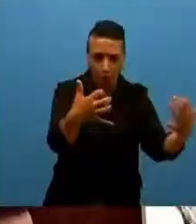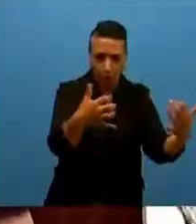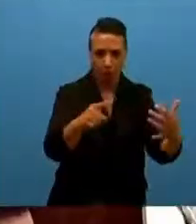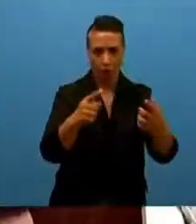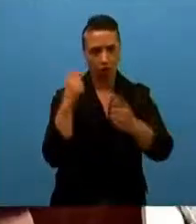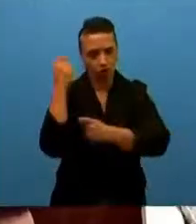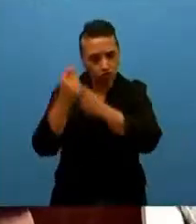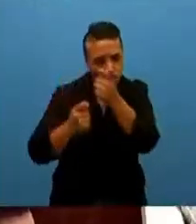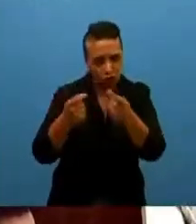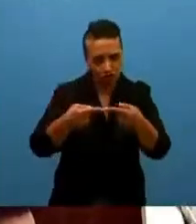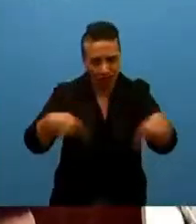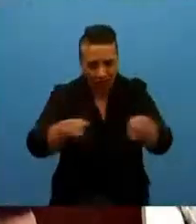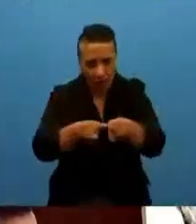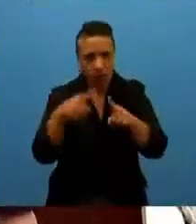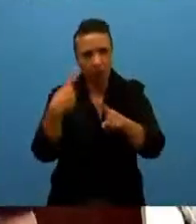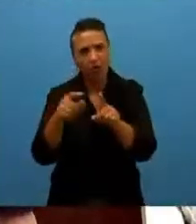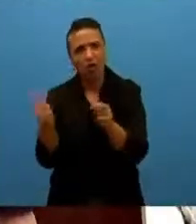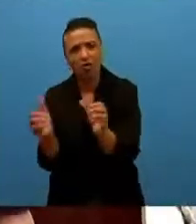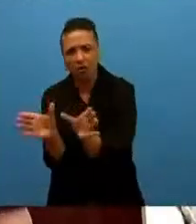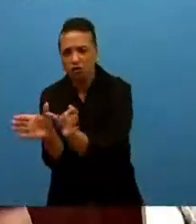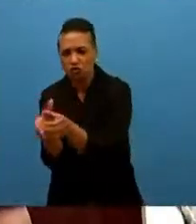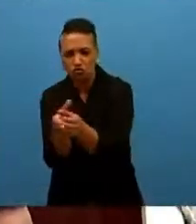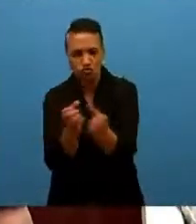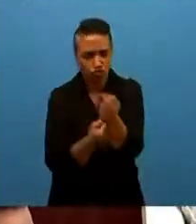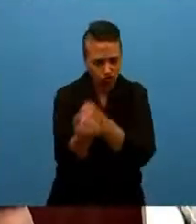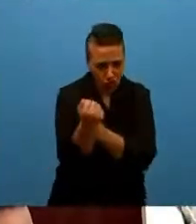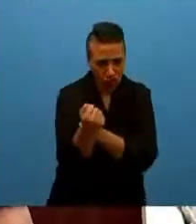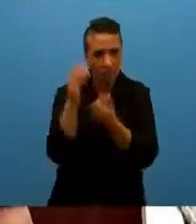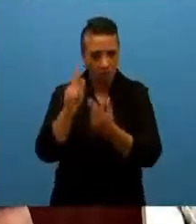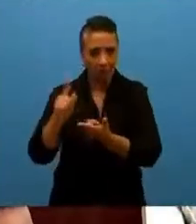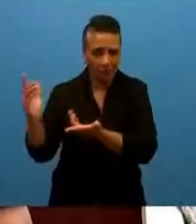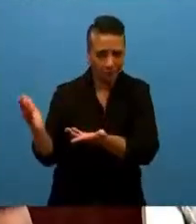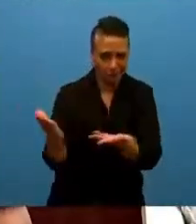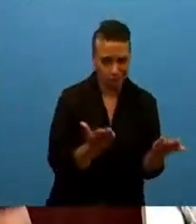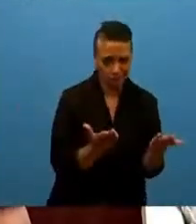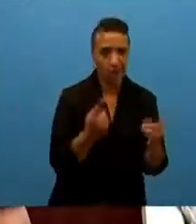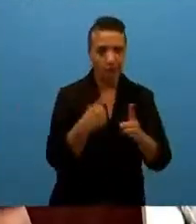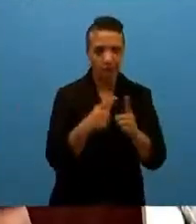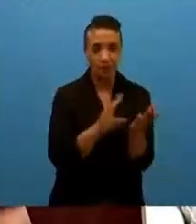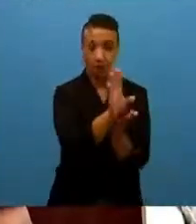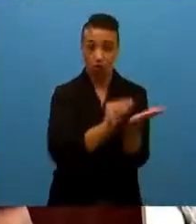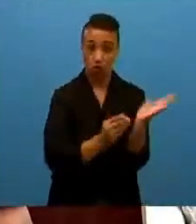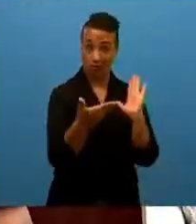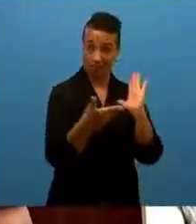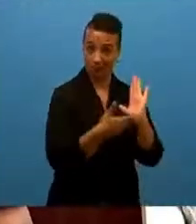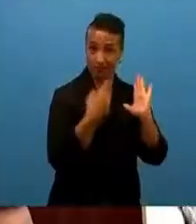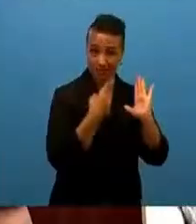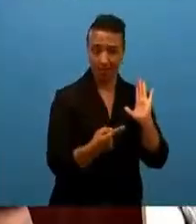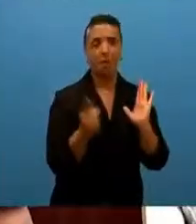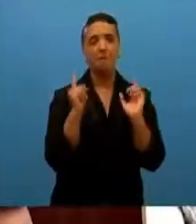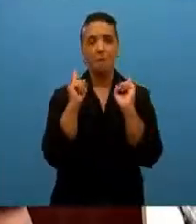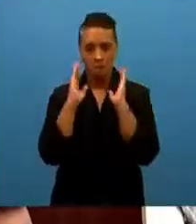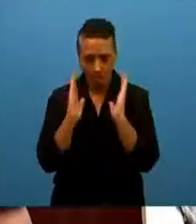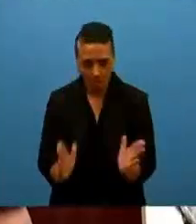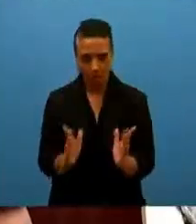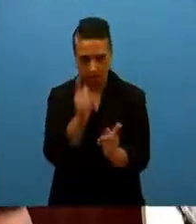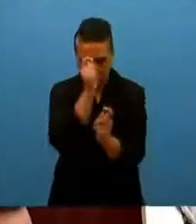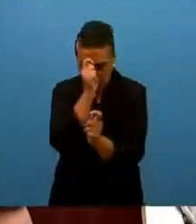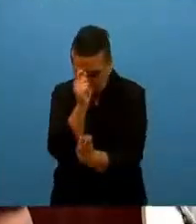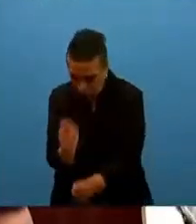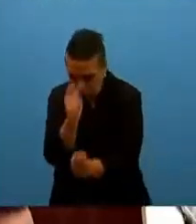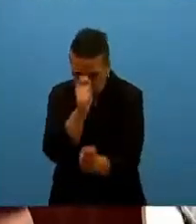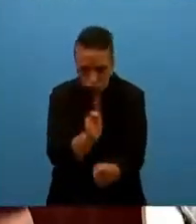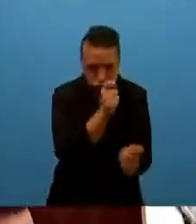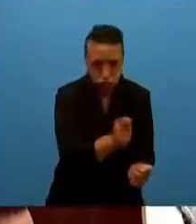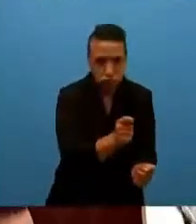councils, or other authorities, as specified in the ALTA outcome document, must be recognized